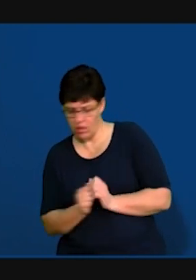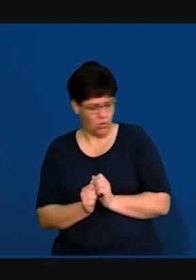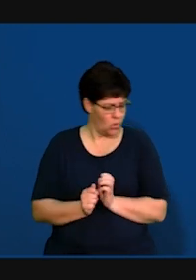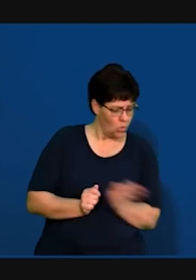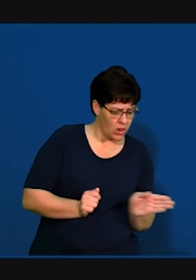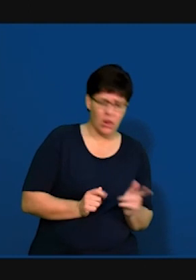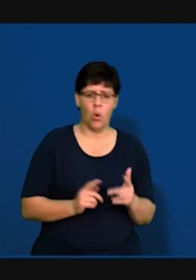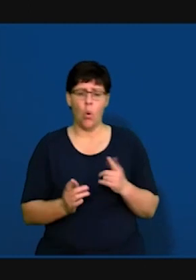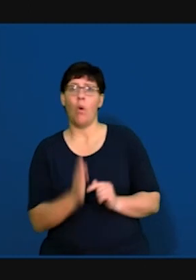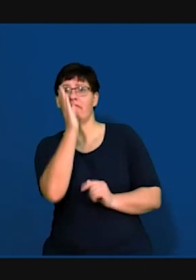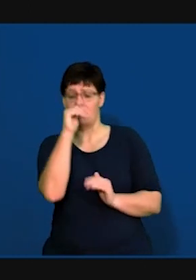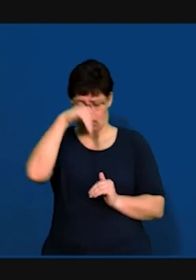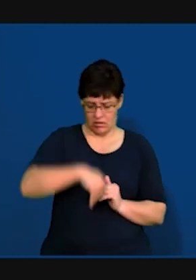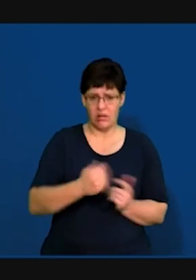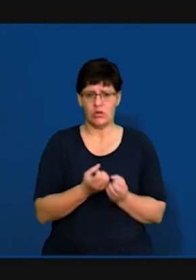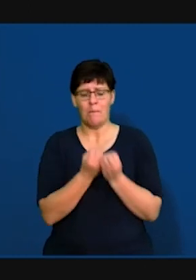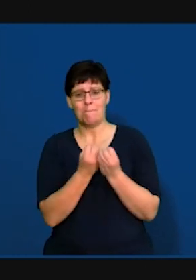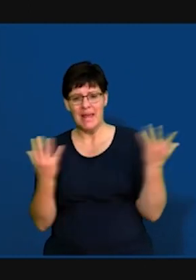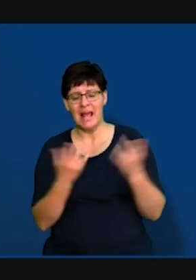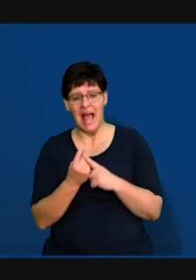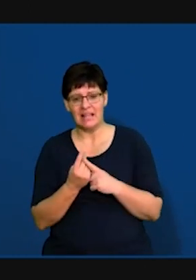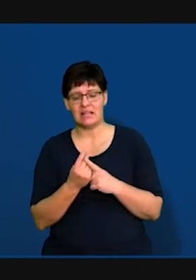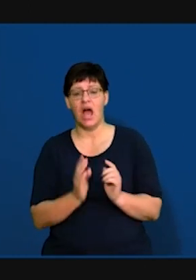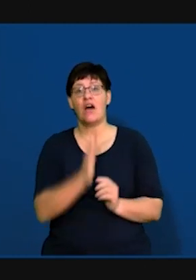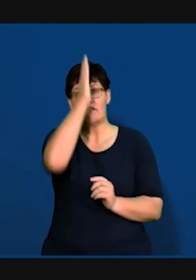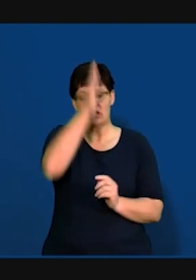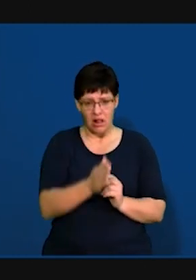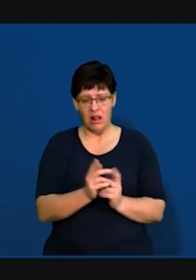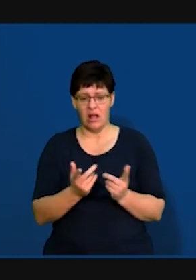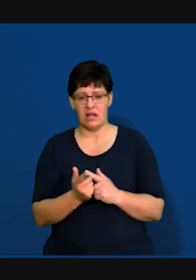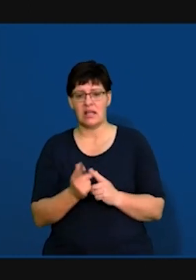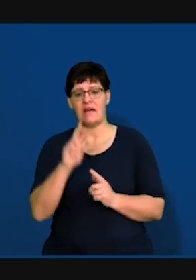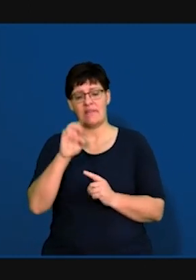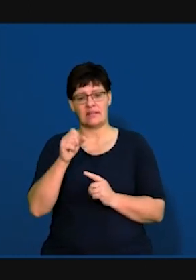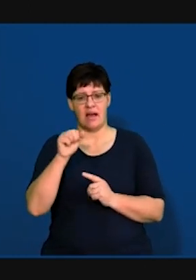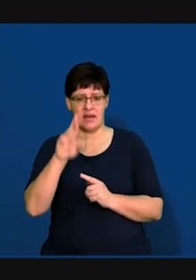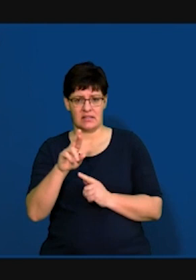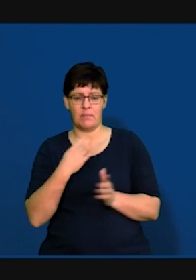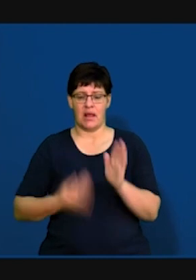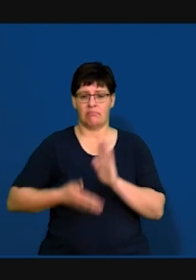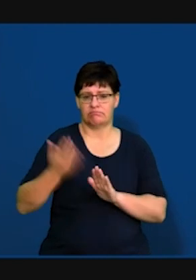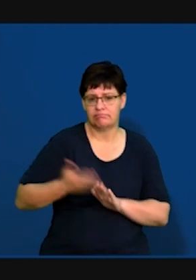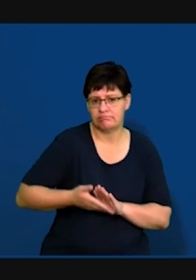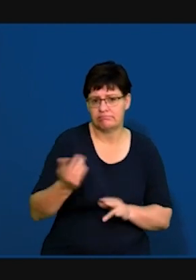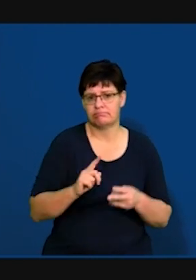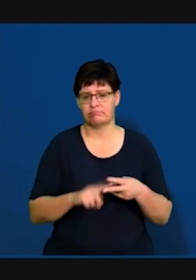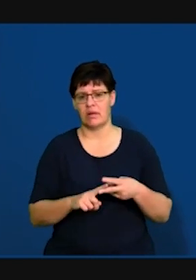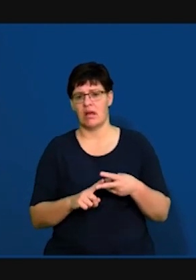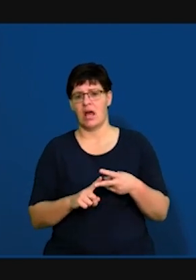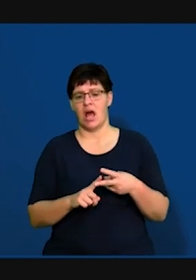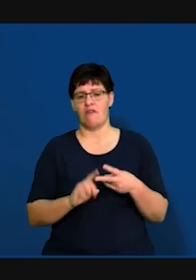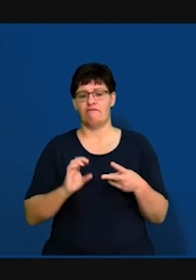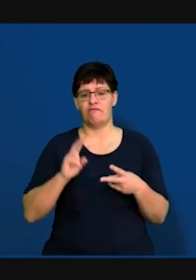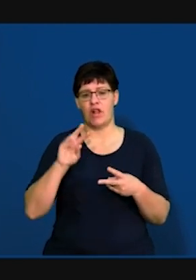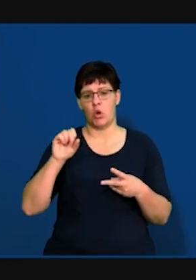of quantities involved in vertical projectile motion are actually vectors. That's your acceleration, that's your velocity, that's